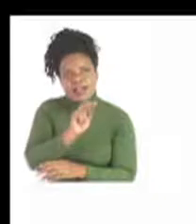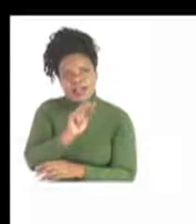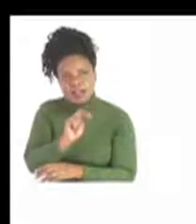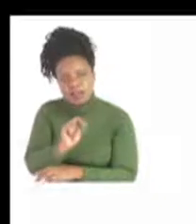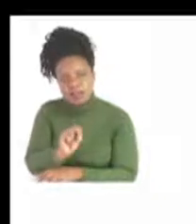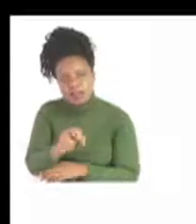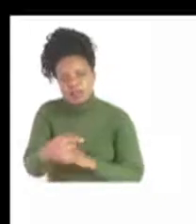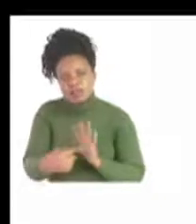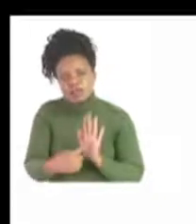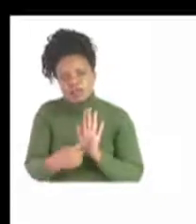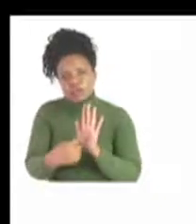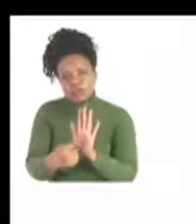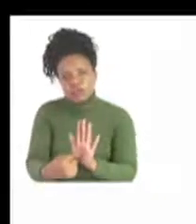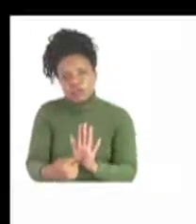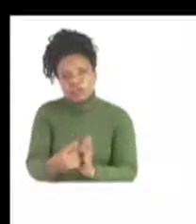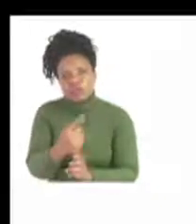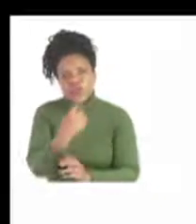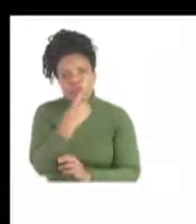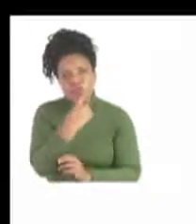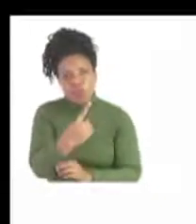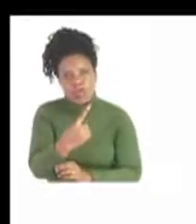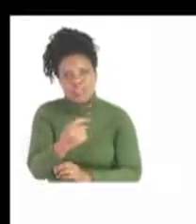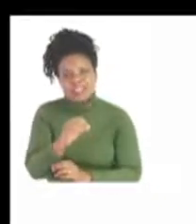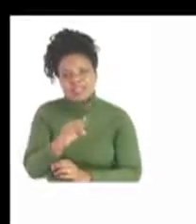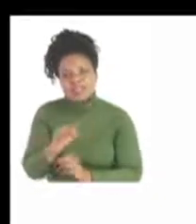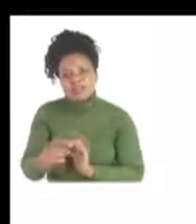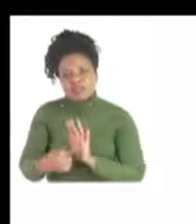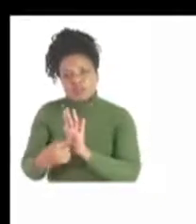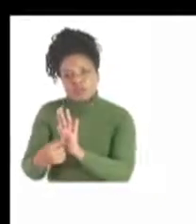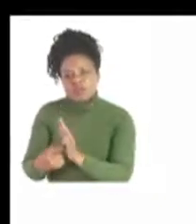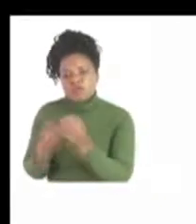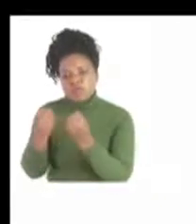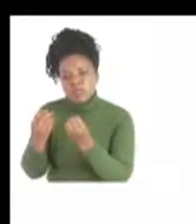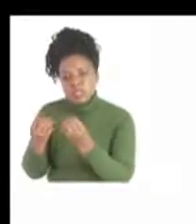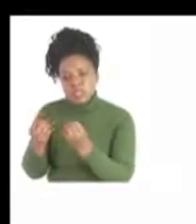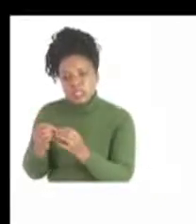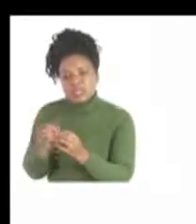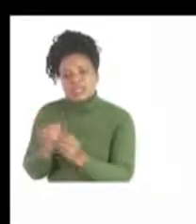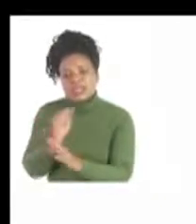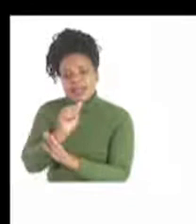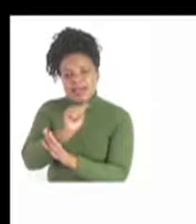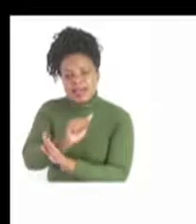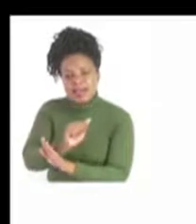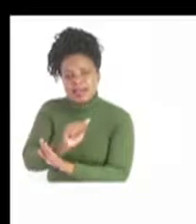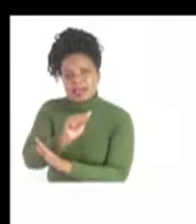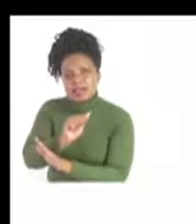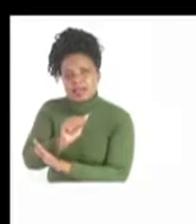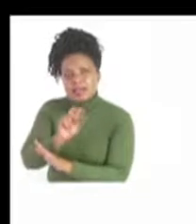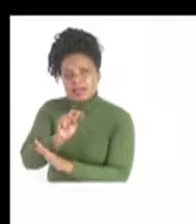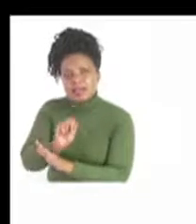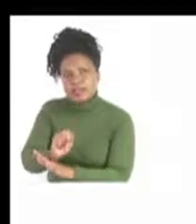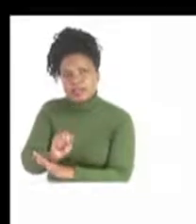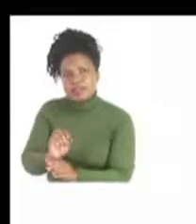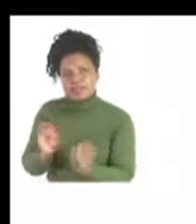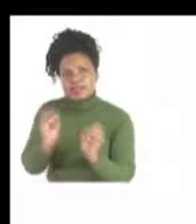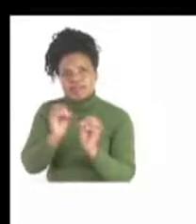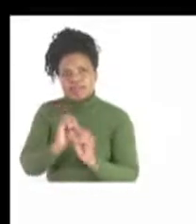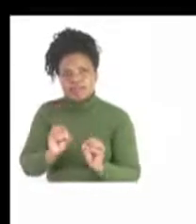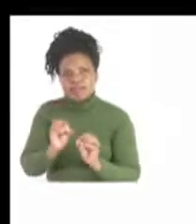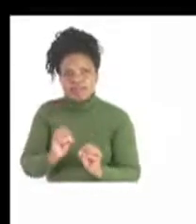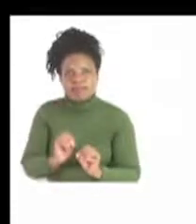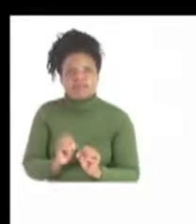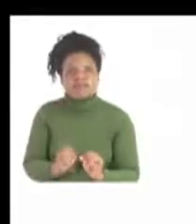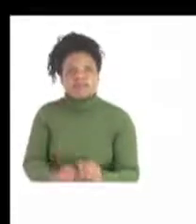are not necessary. I distributed handkerchiefs to the